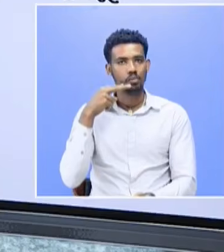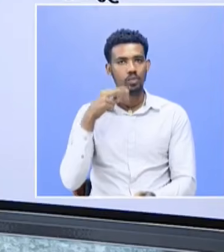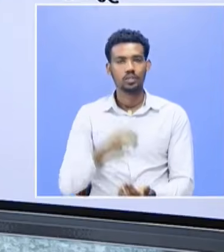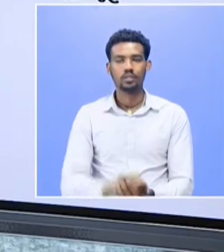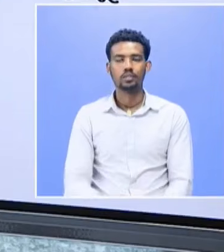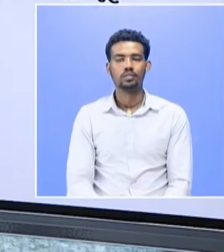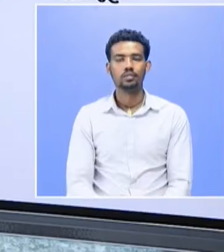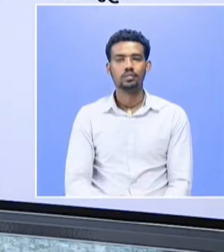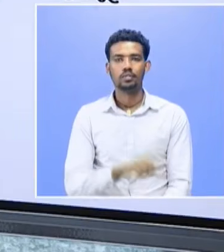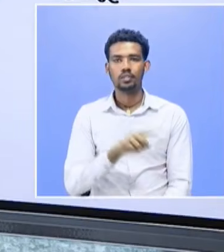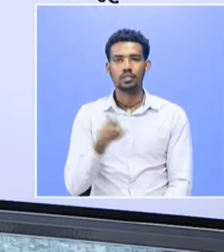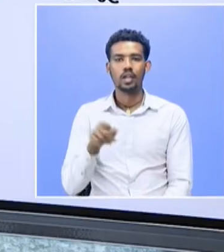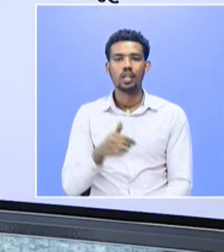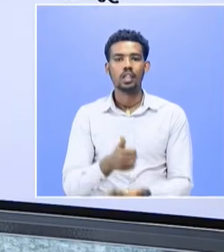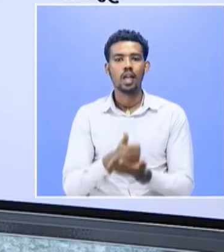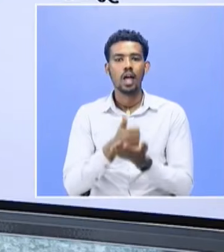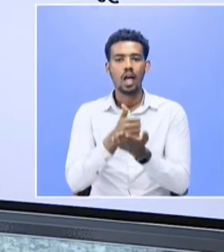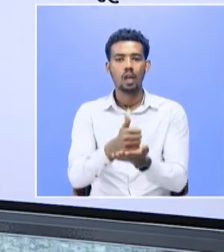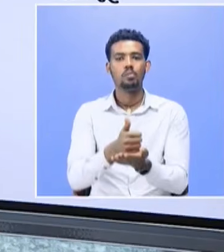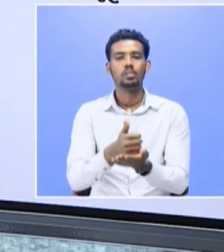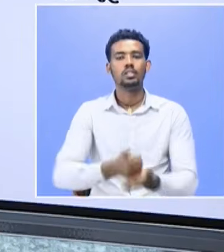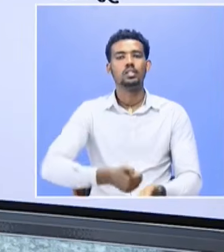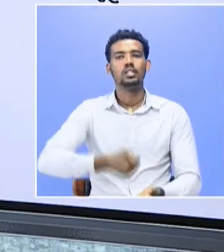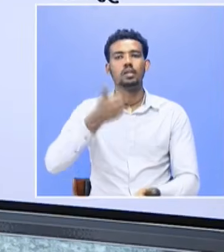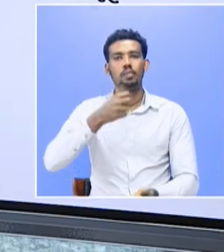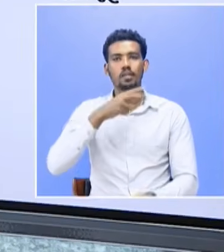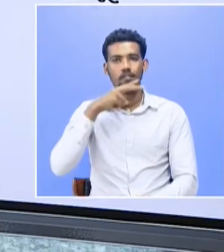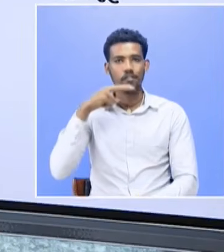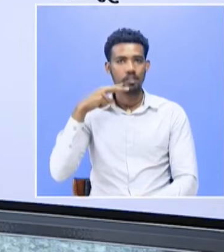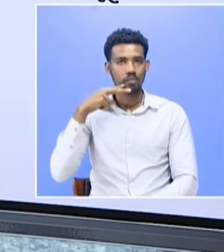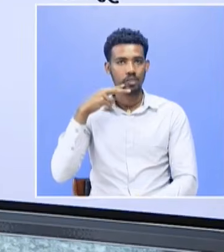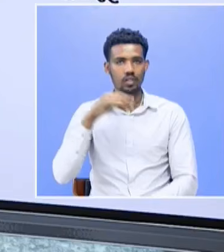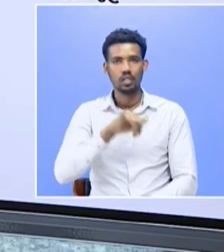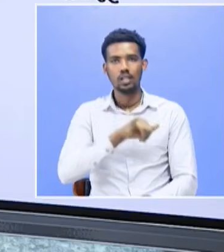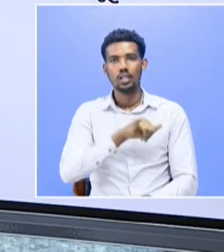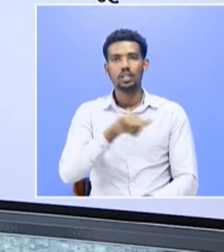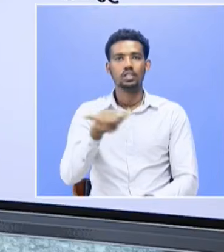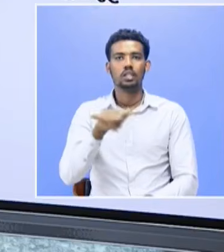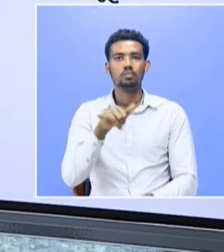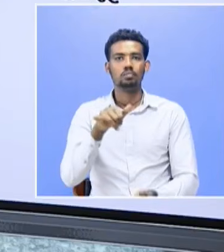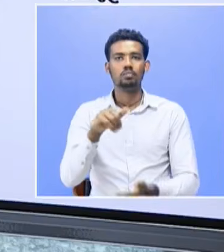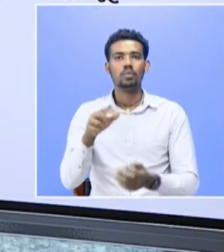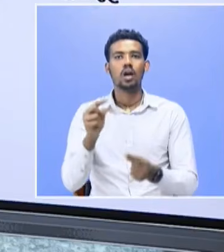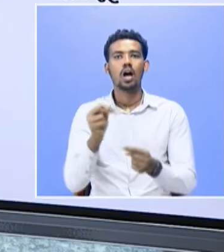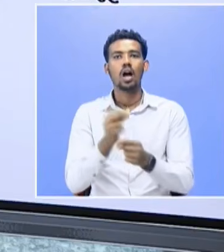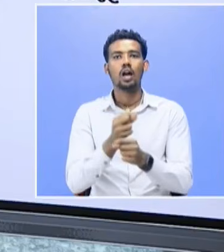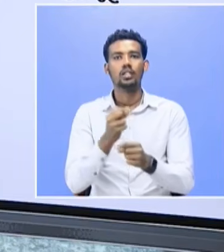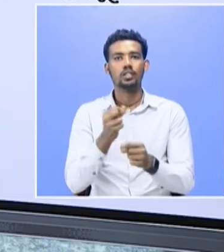that help the main verbs, like action verbs, like